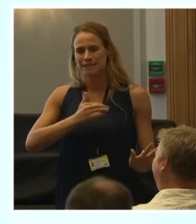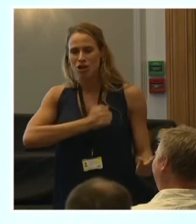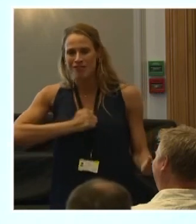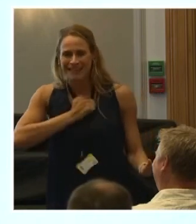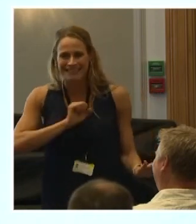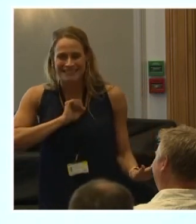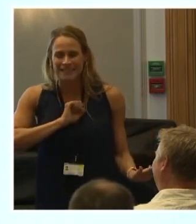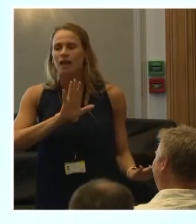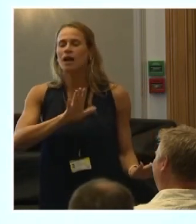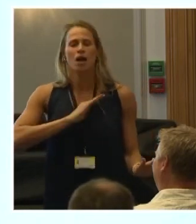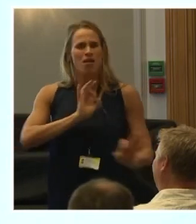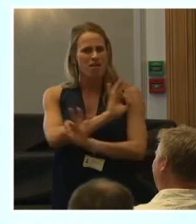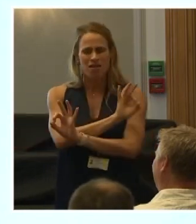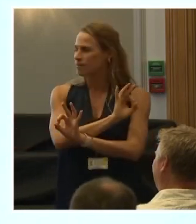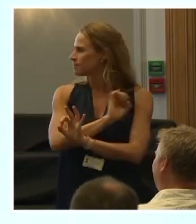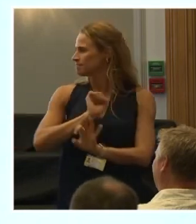Nothing should